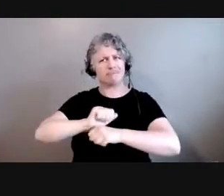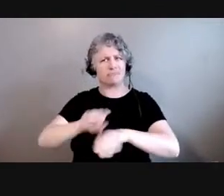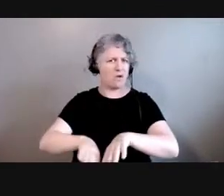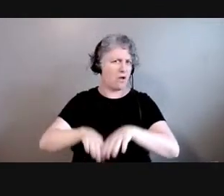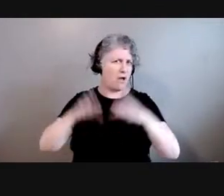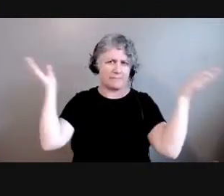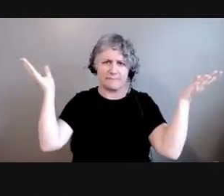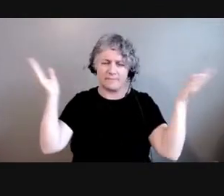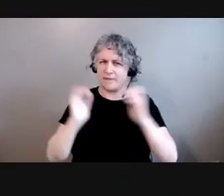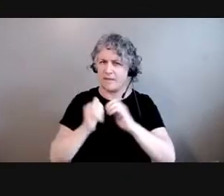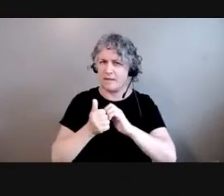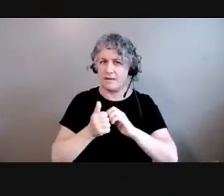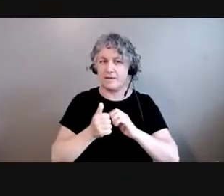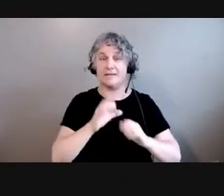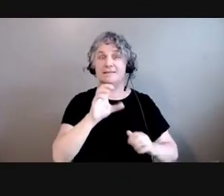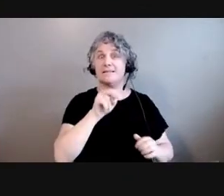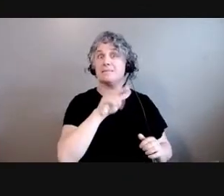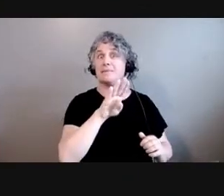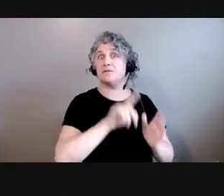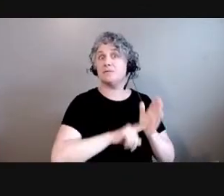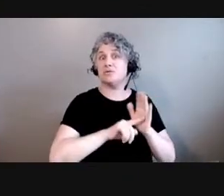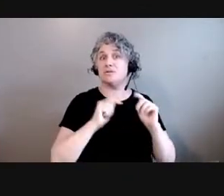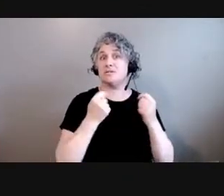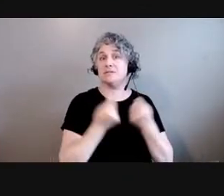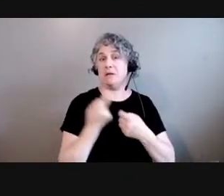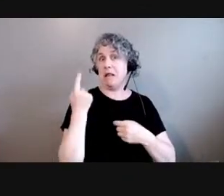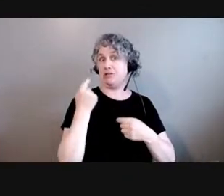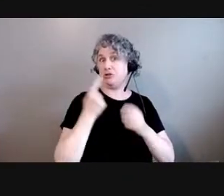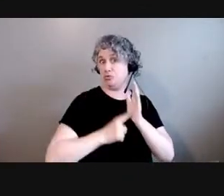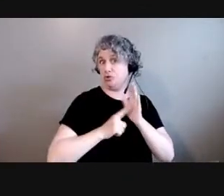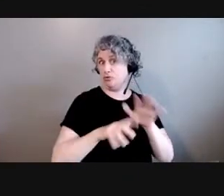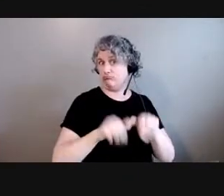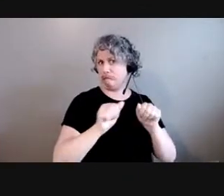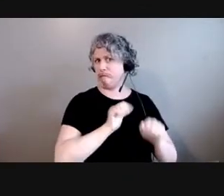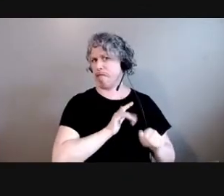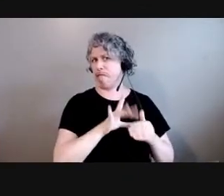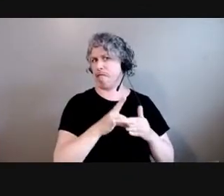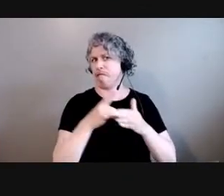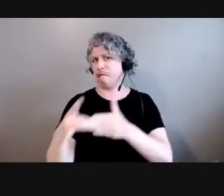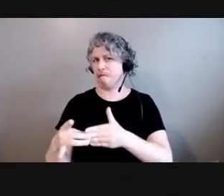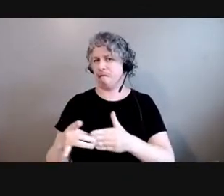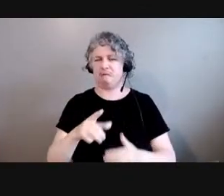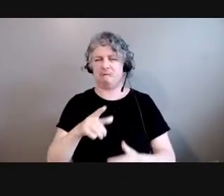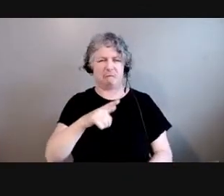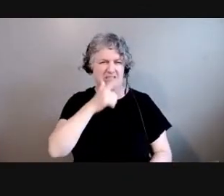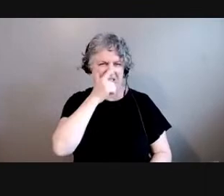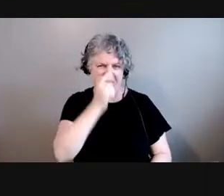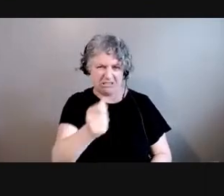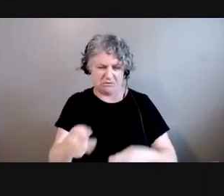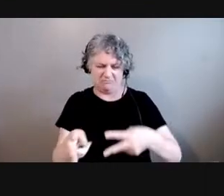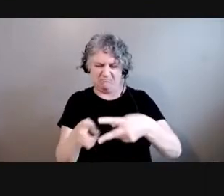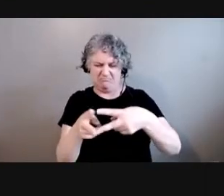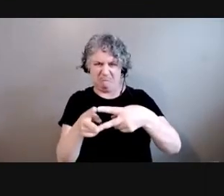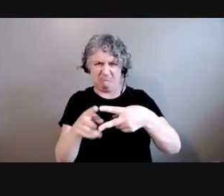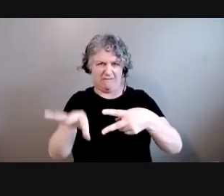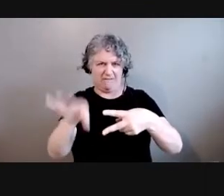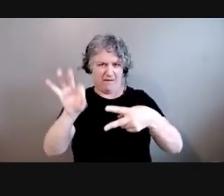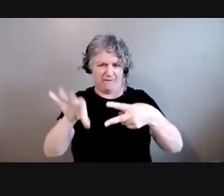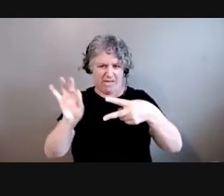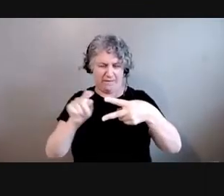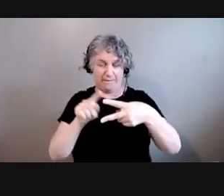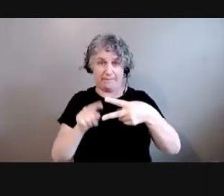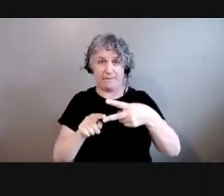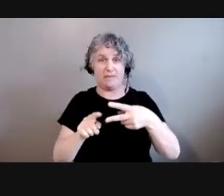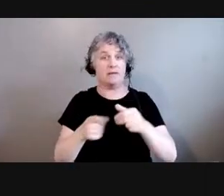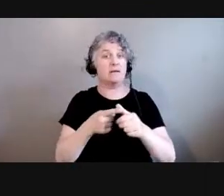My research team at CNIB did a piece of work last year that led to a really interesting pair of findings. First, that persons with